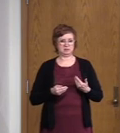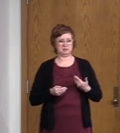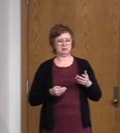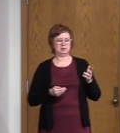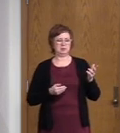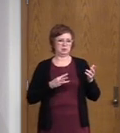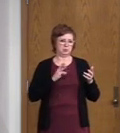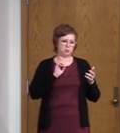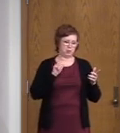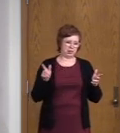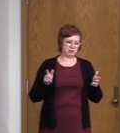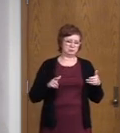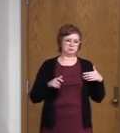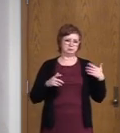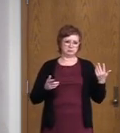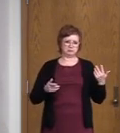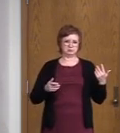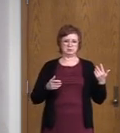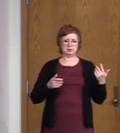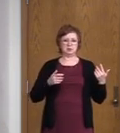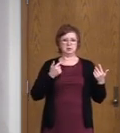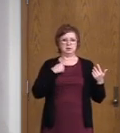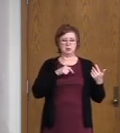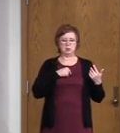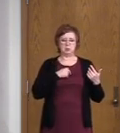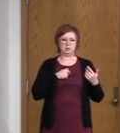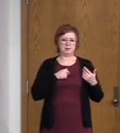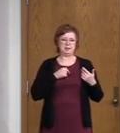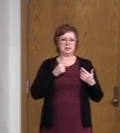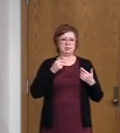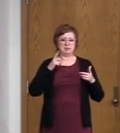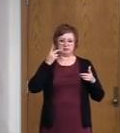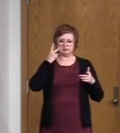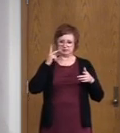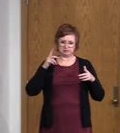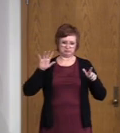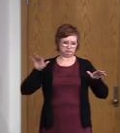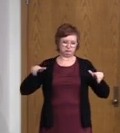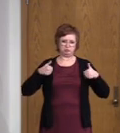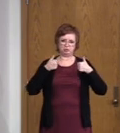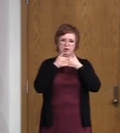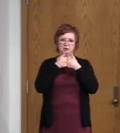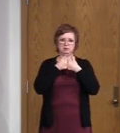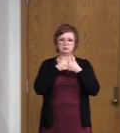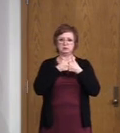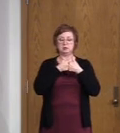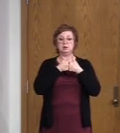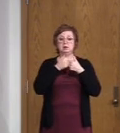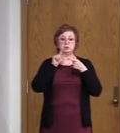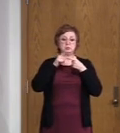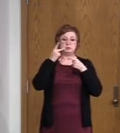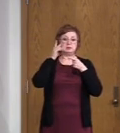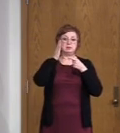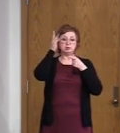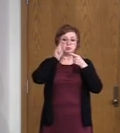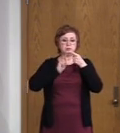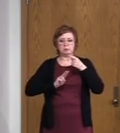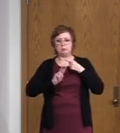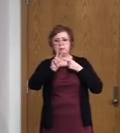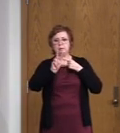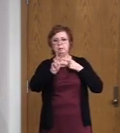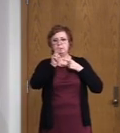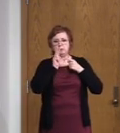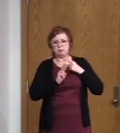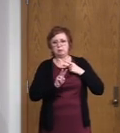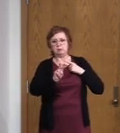we're doing. We wanted to have a window. We wanted to talk about what does this look like and how are we going to be able to do